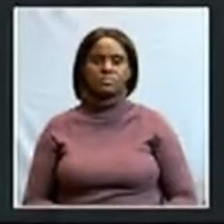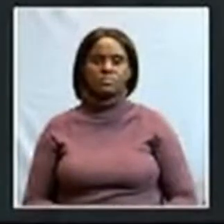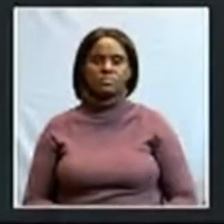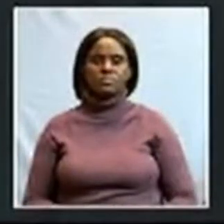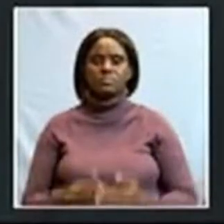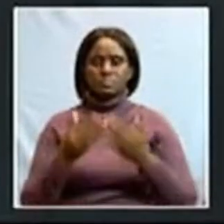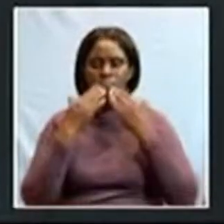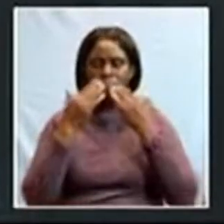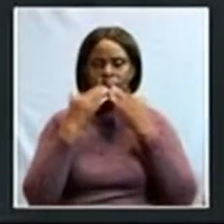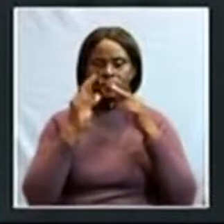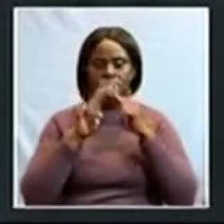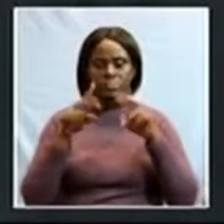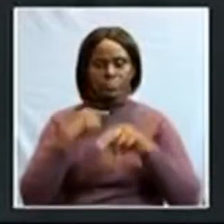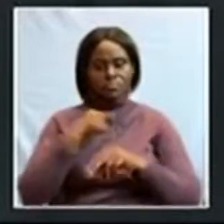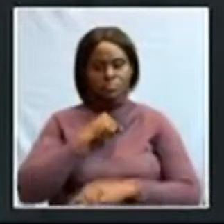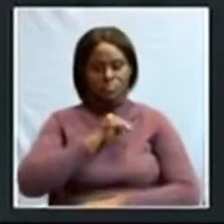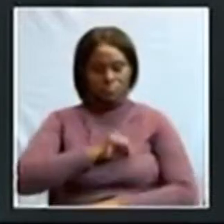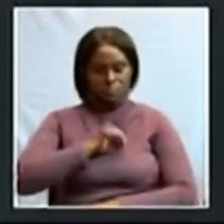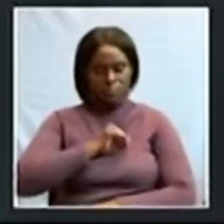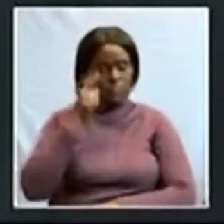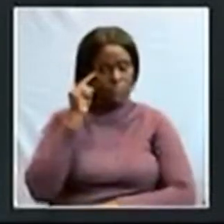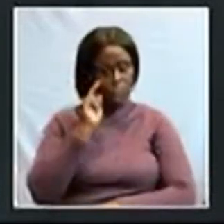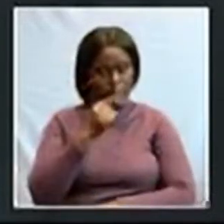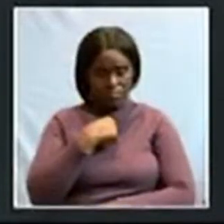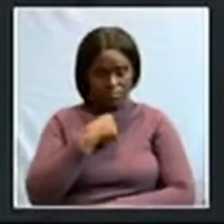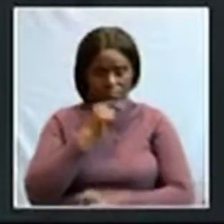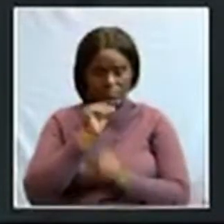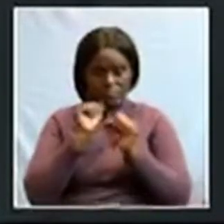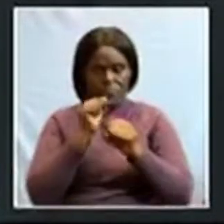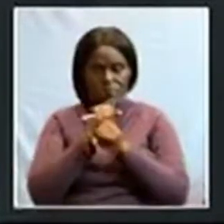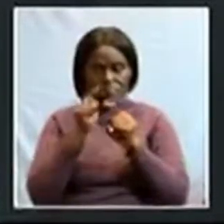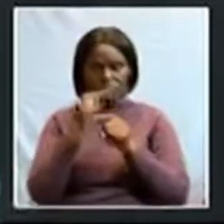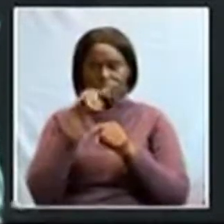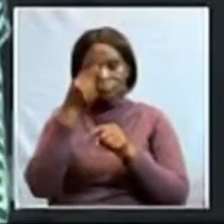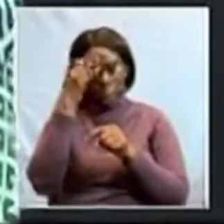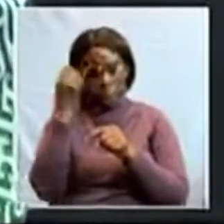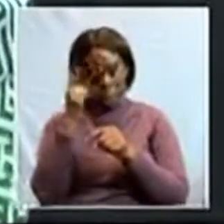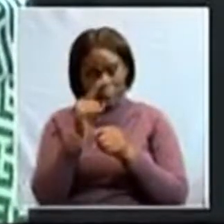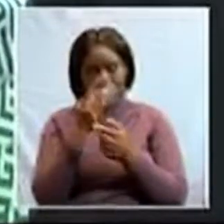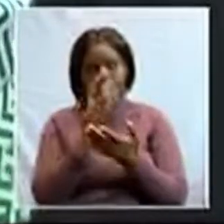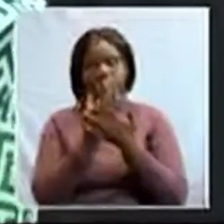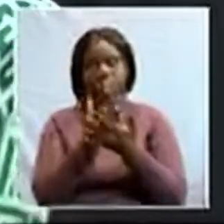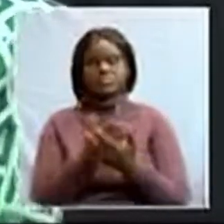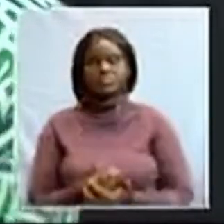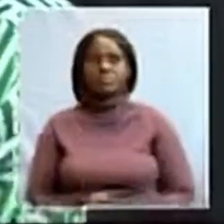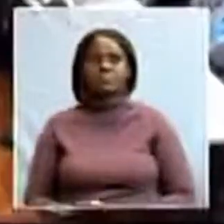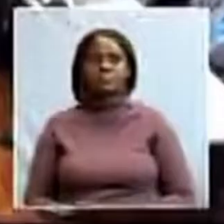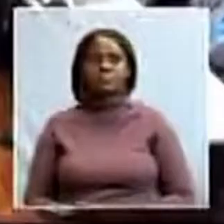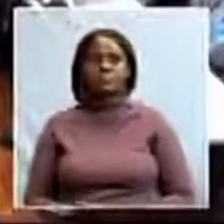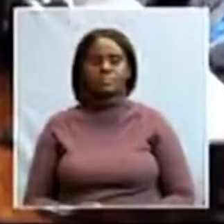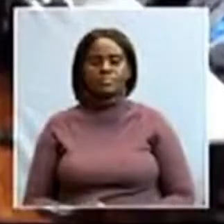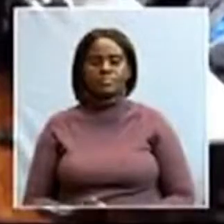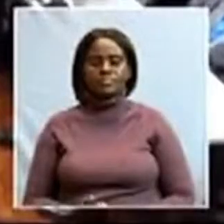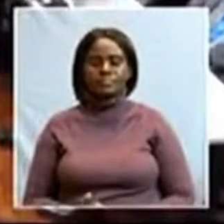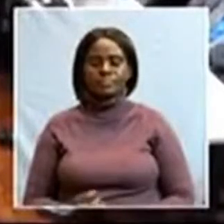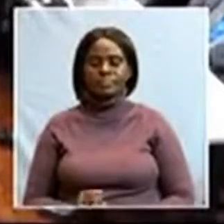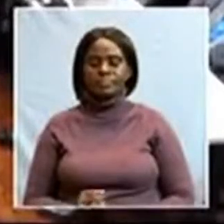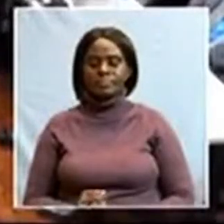Thank you, Chair, and I apologize for that. I think I can just say it's negligence. I submit. Honorable Kalobo.